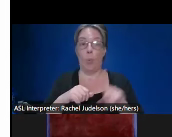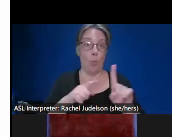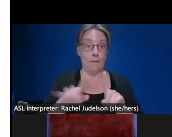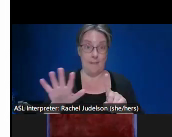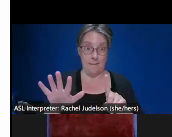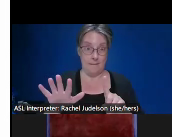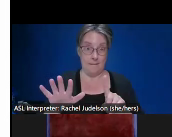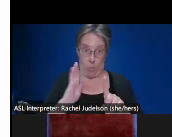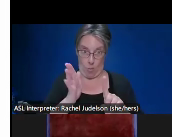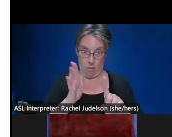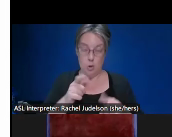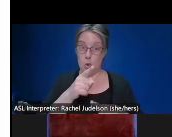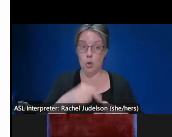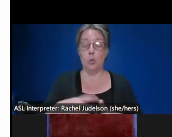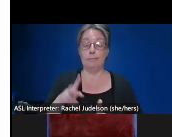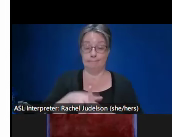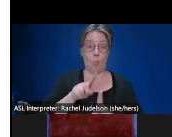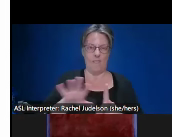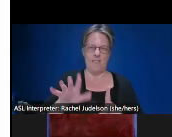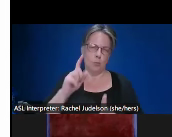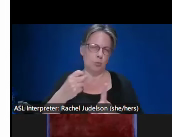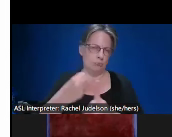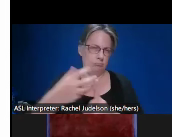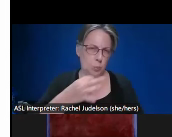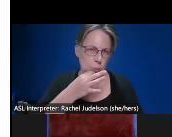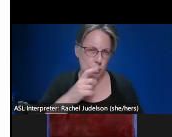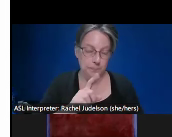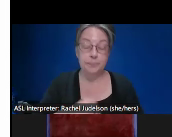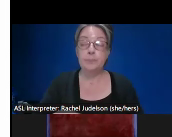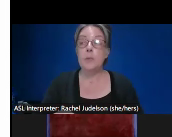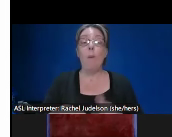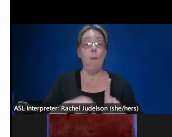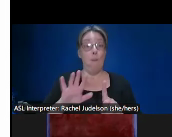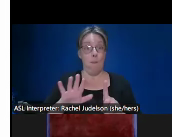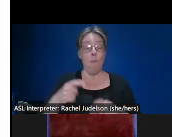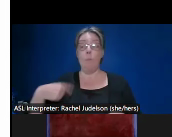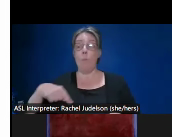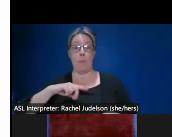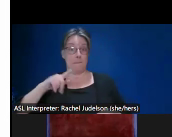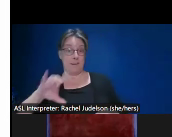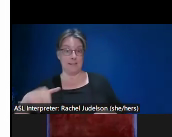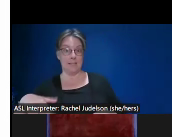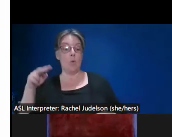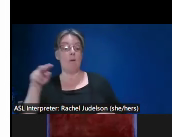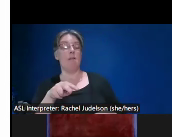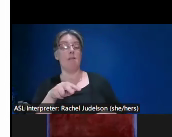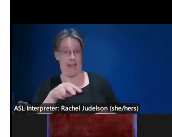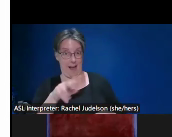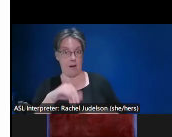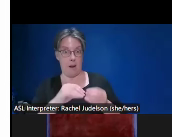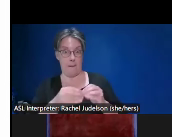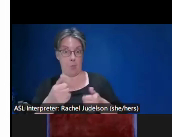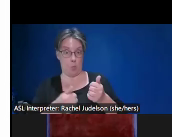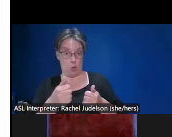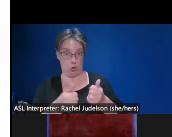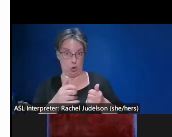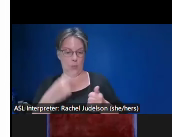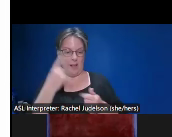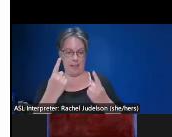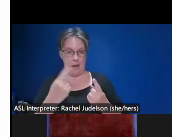5, and I'll show you that in just a minute. So we're going to look at that as a first parse for where to put